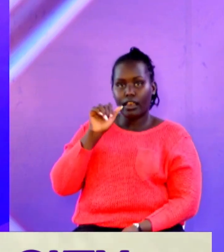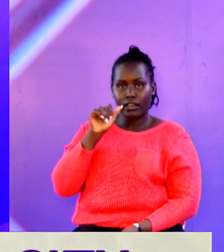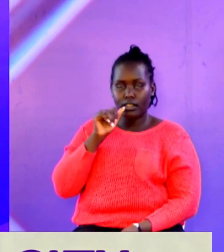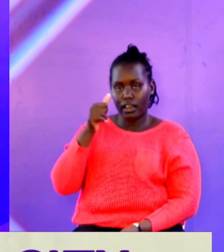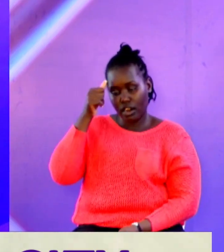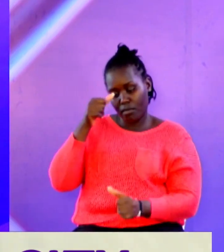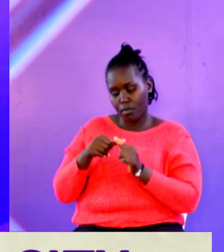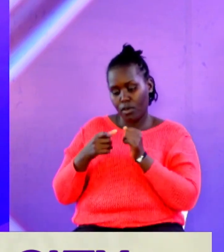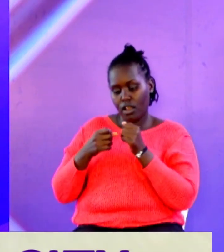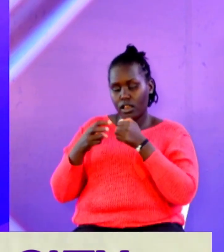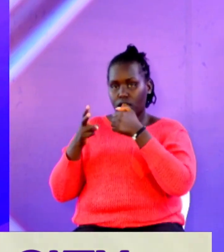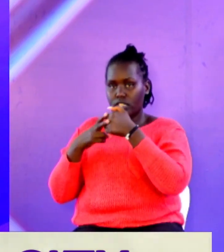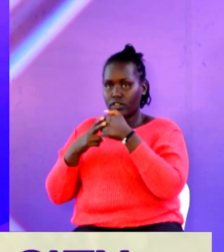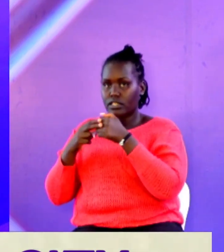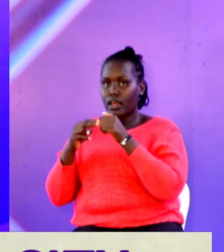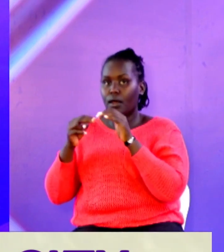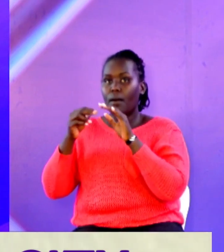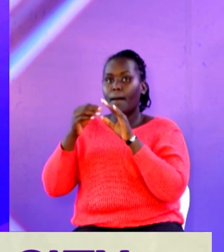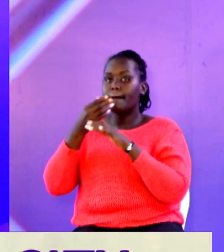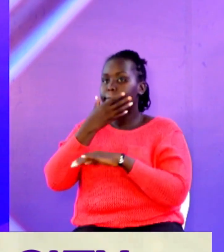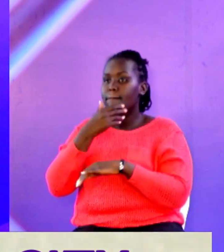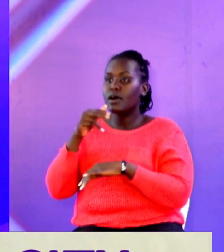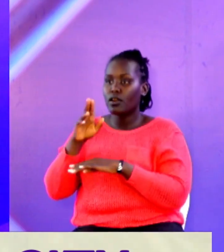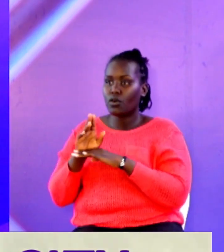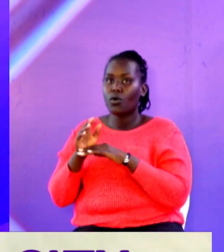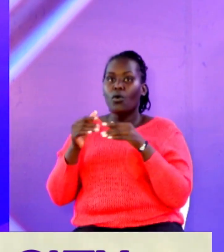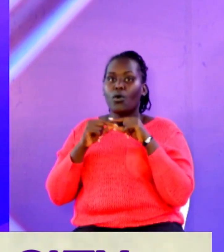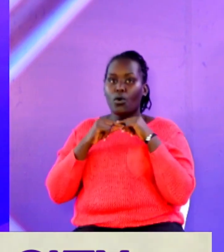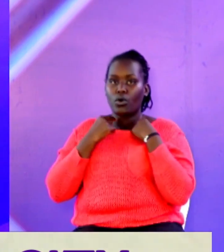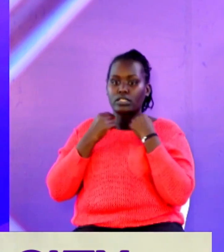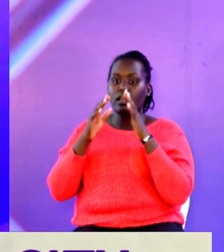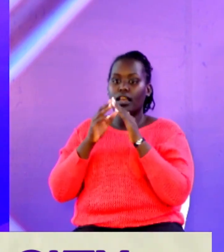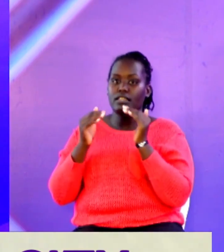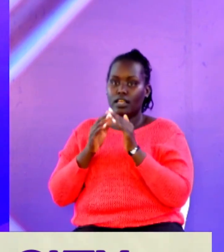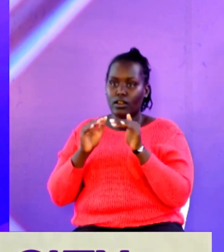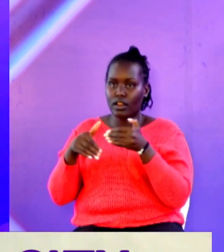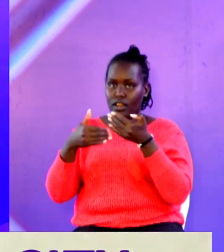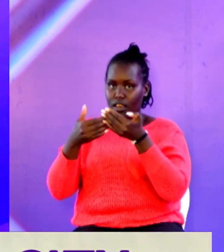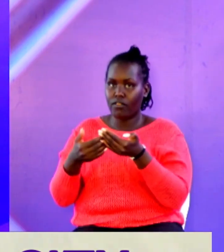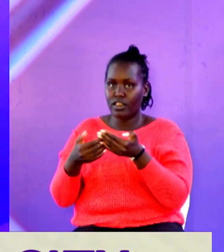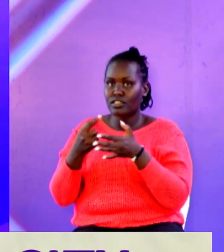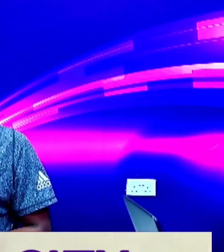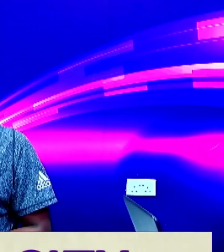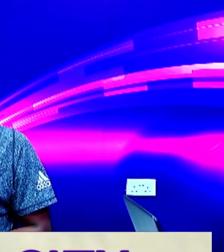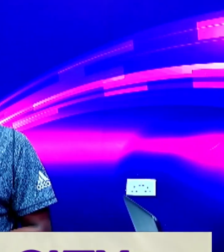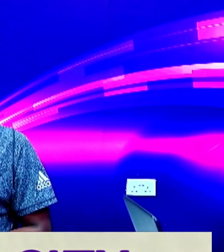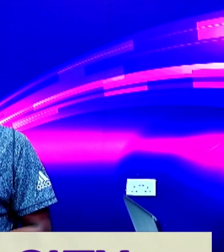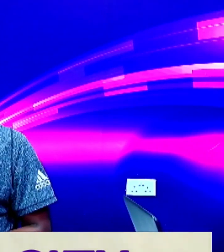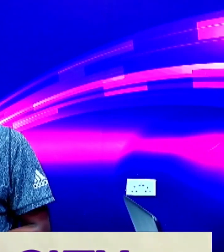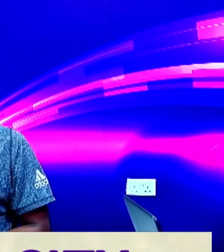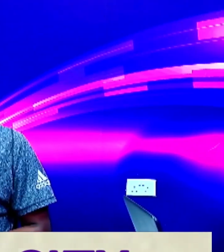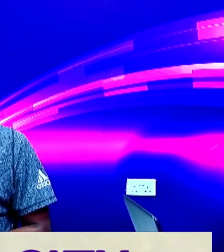17th, Manchester United will be hosting Arsenal at Old Trafford. Give us your prediction.